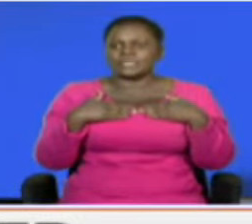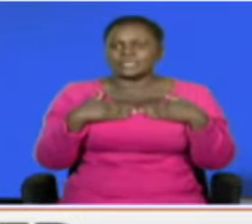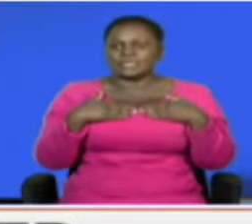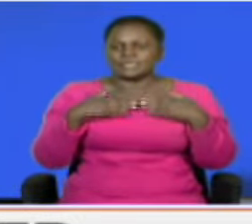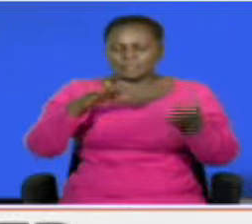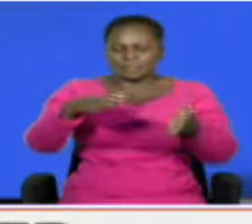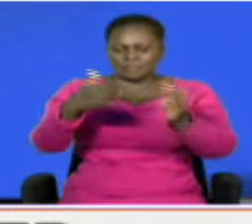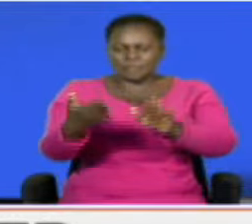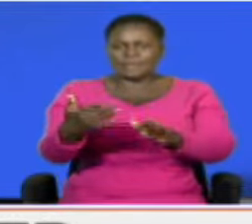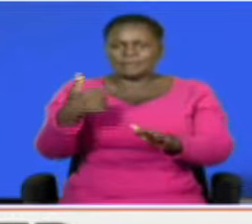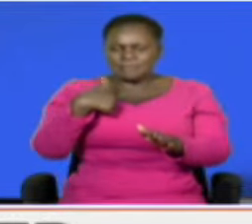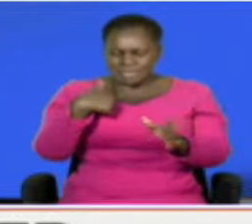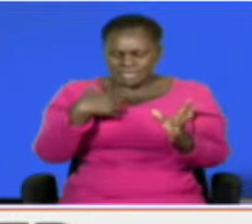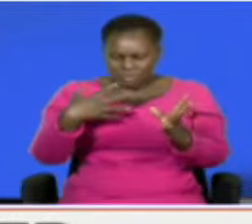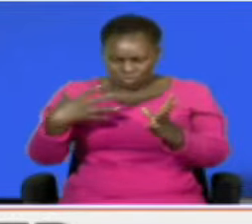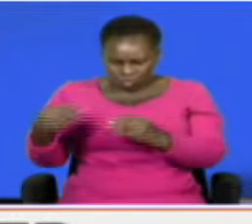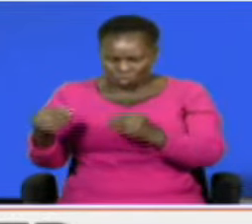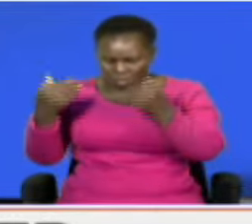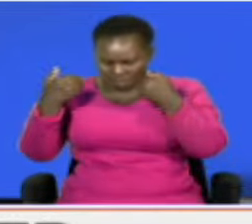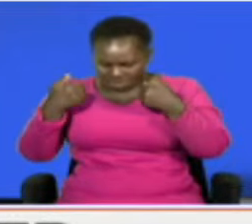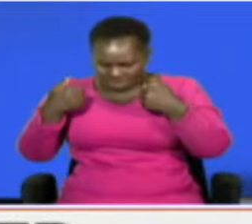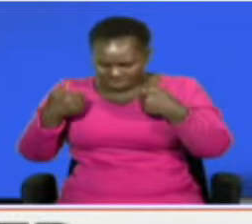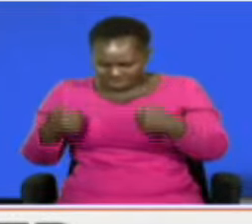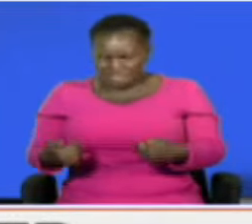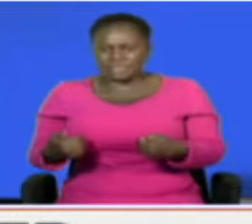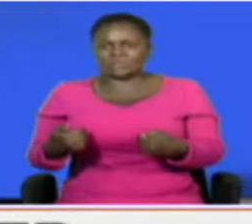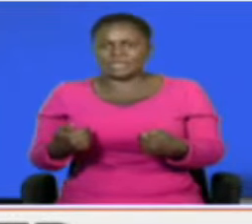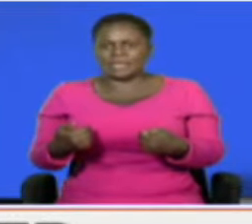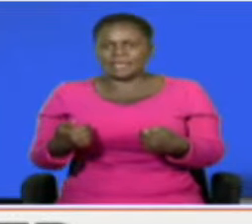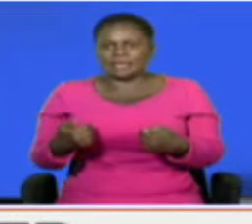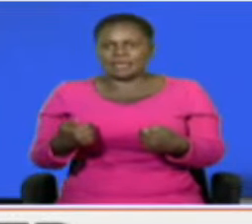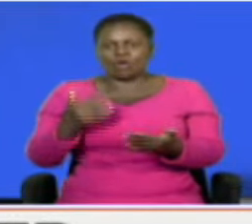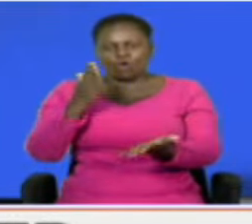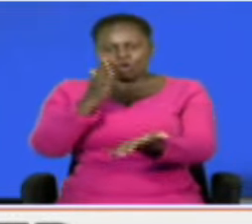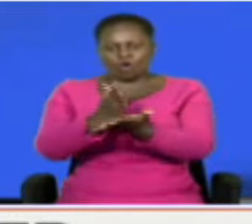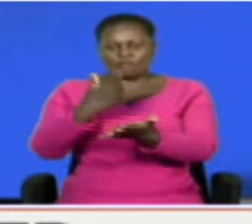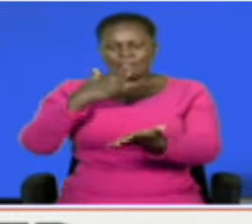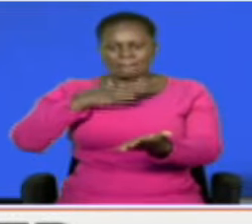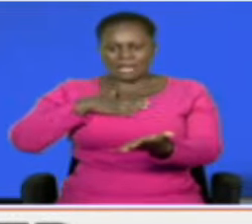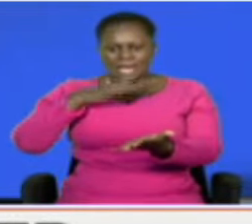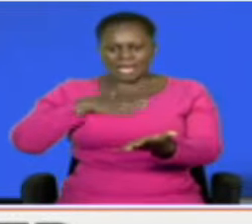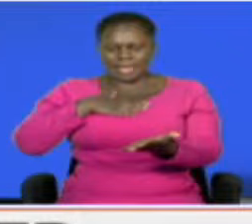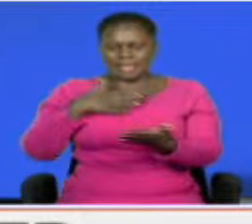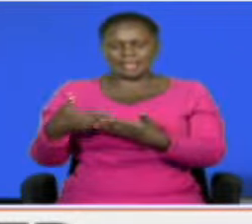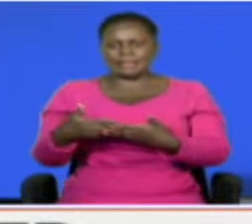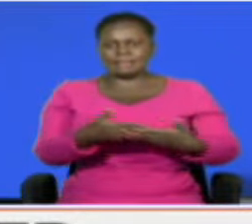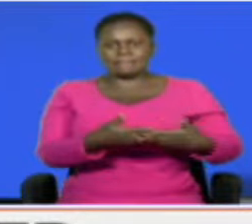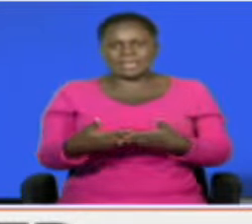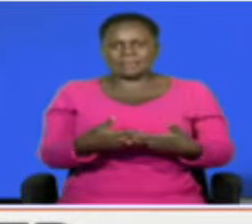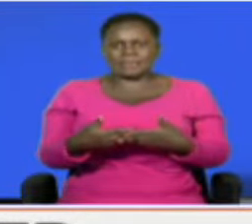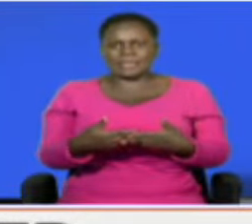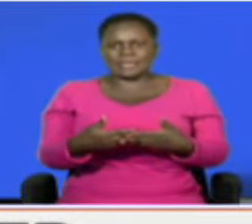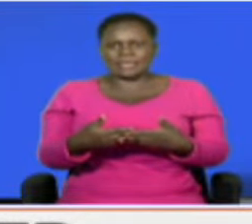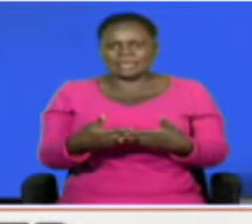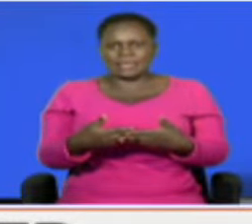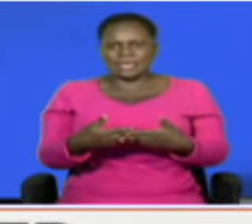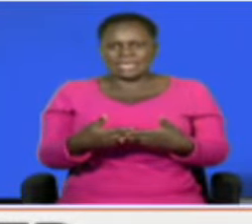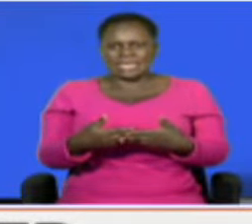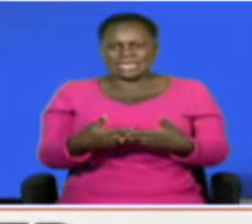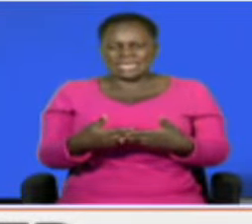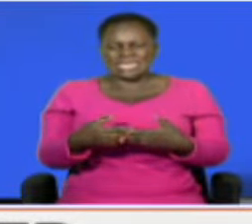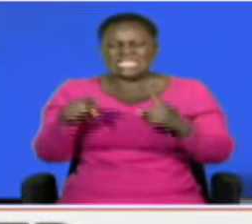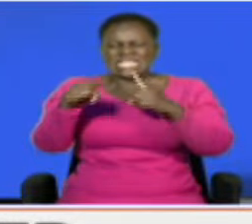simekufa. Mimi mwenyewe nikaenda nikahakikisha yenyewe ni mtoto wangu. Na ile kinyama yenyewe